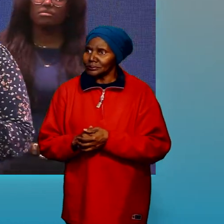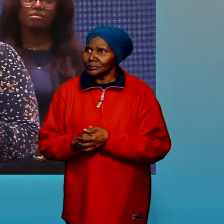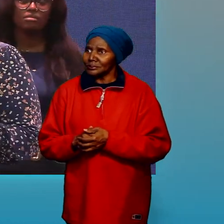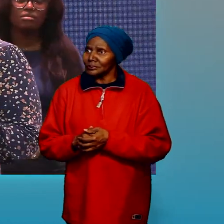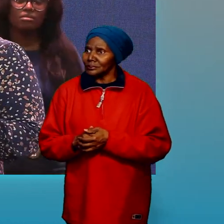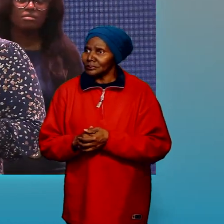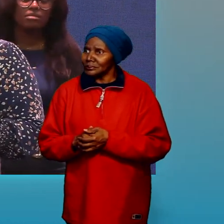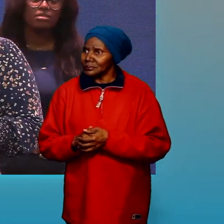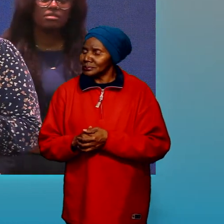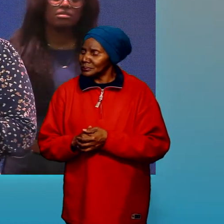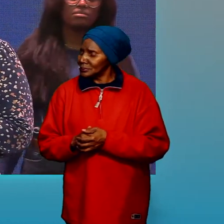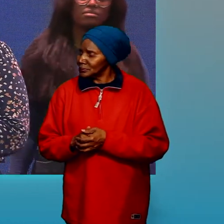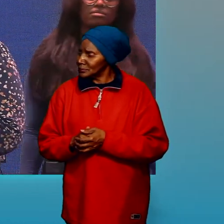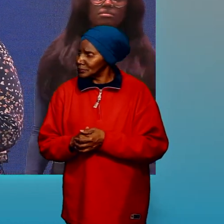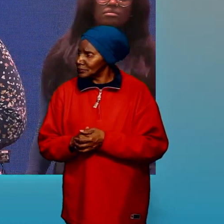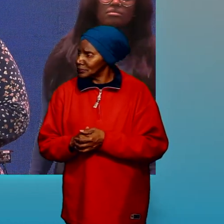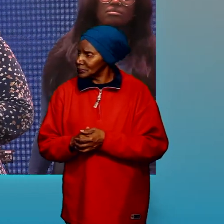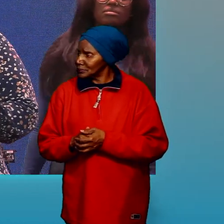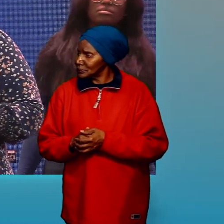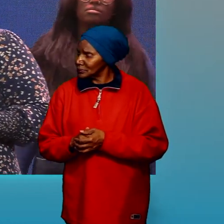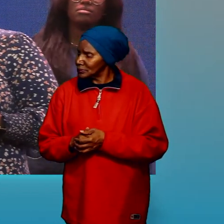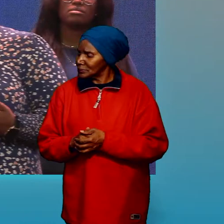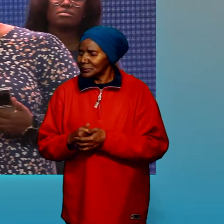But earlier on, I saw a vision.